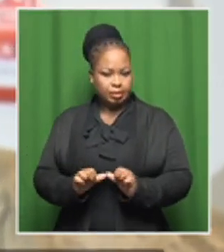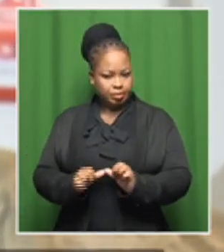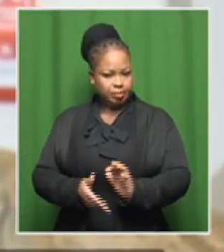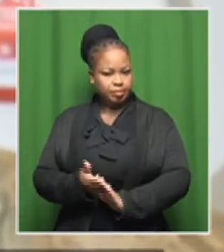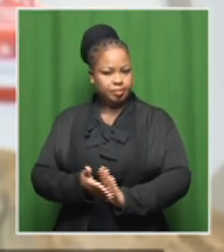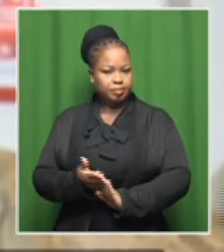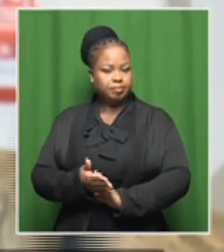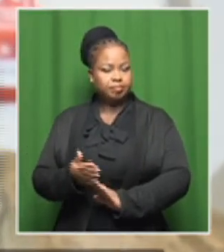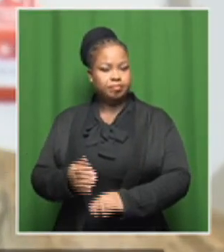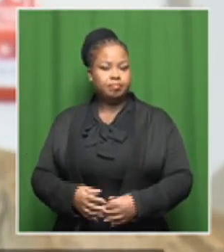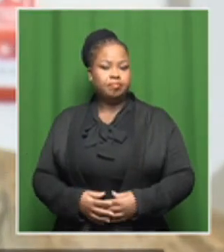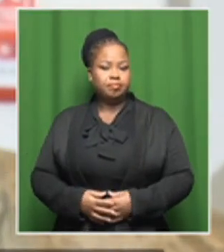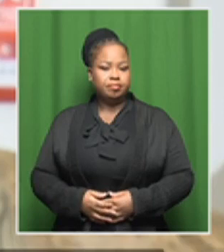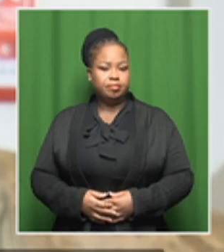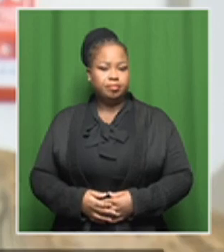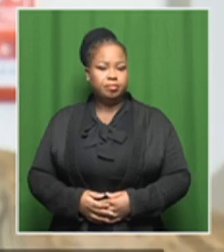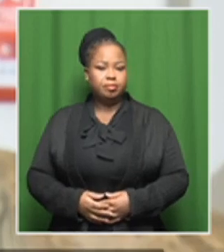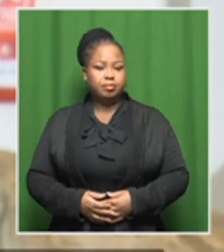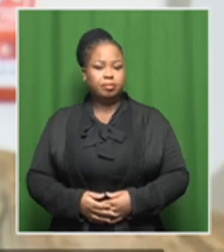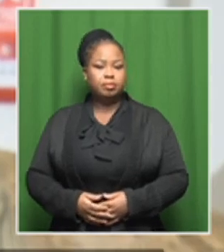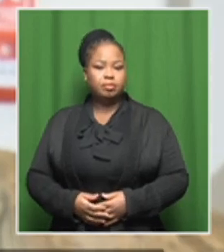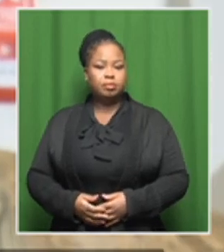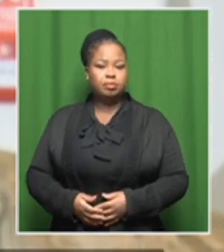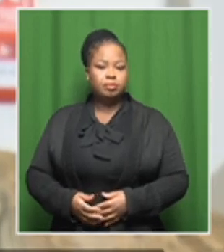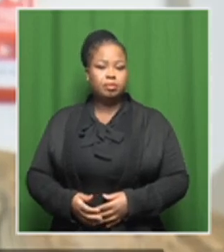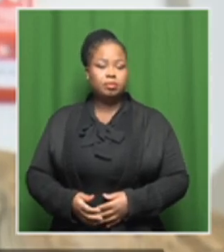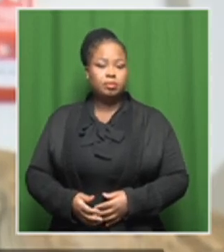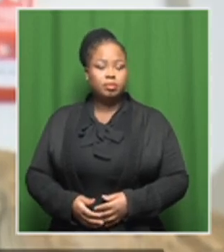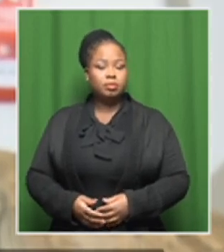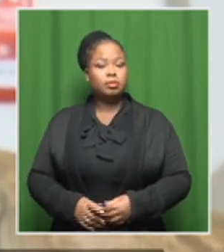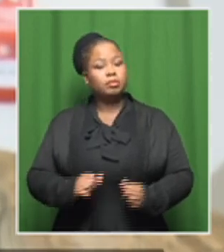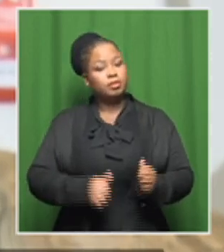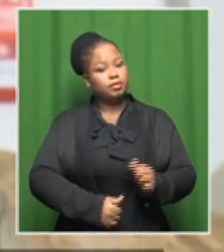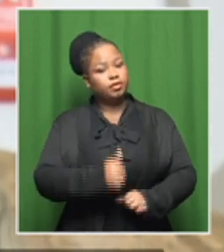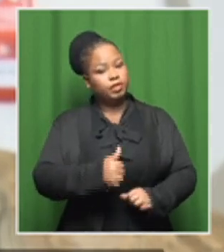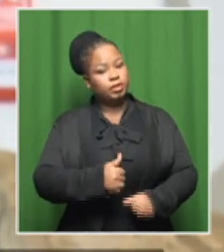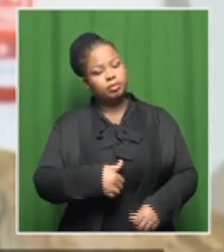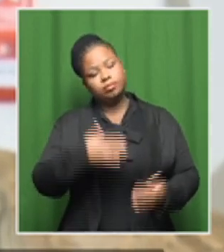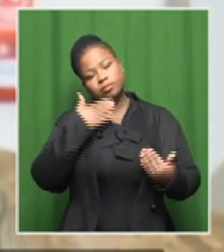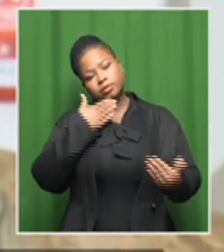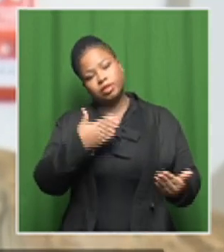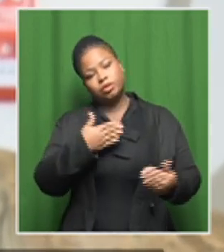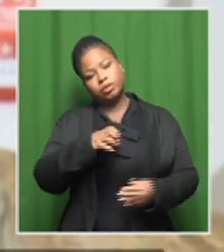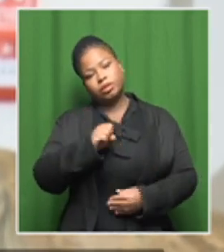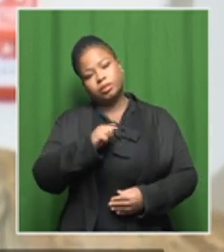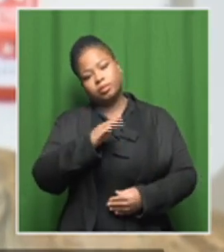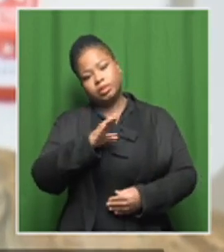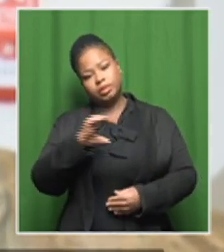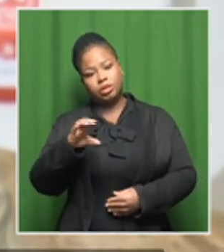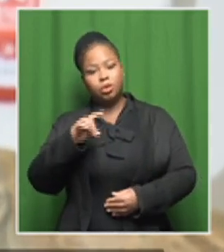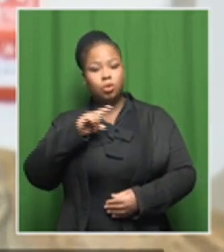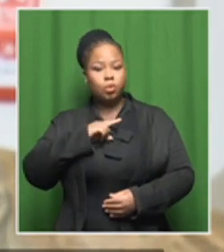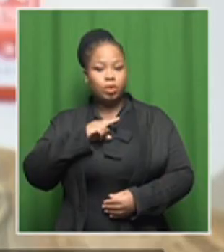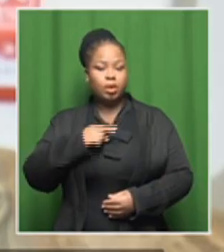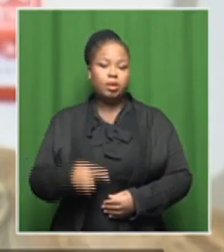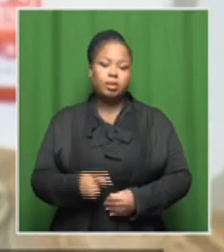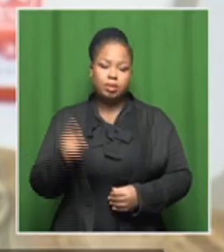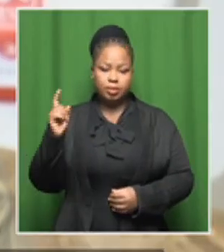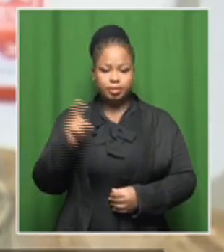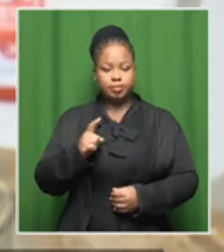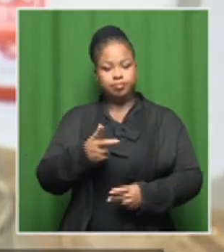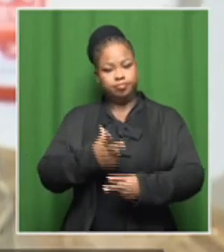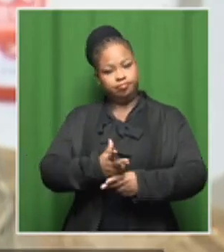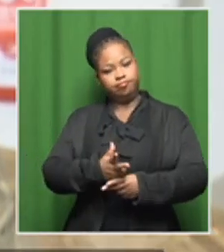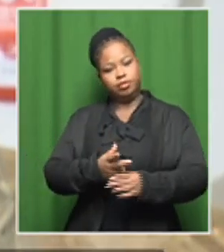particular initiative going? First and foremost, we must thank the public broadcaster for having been able to come and cover